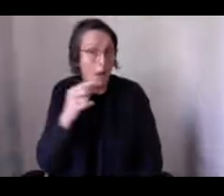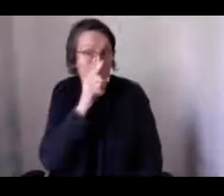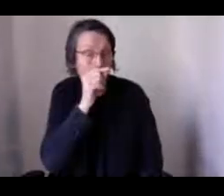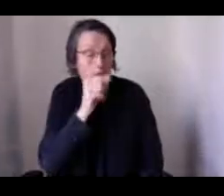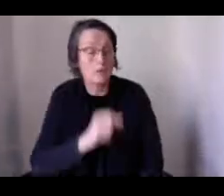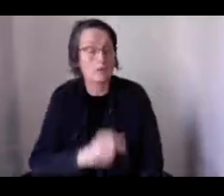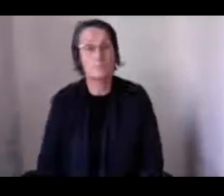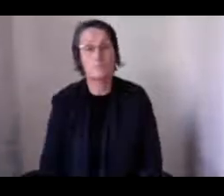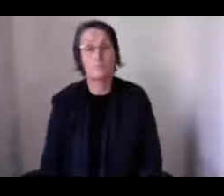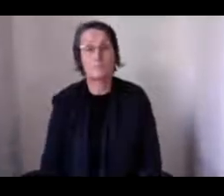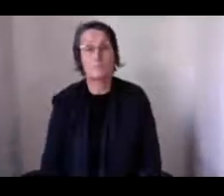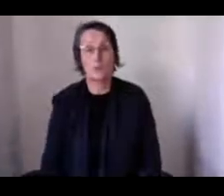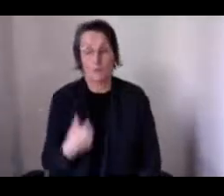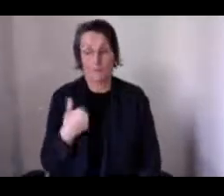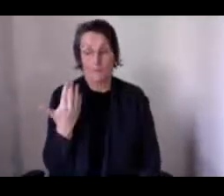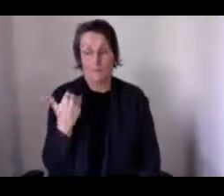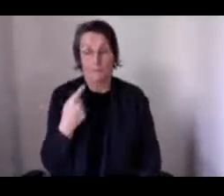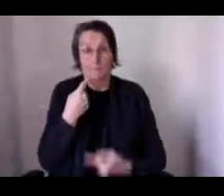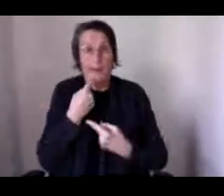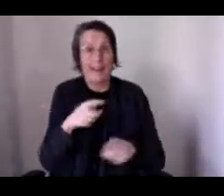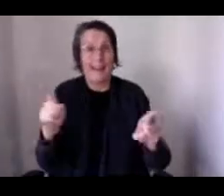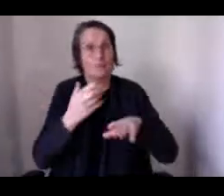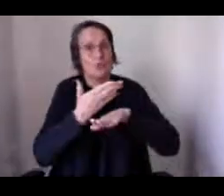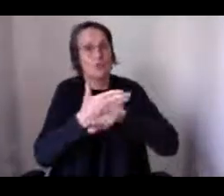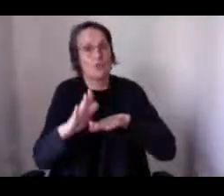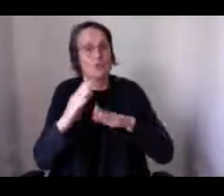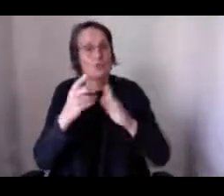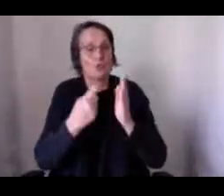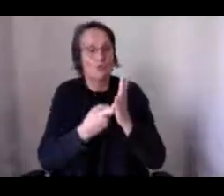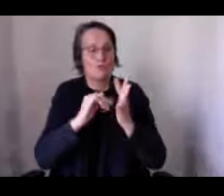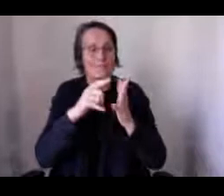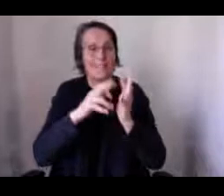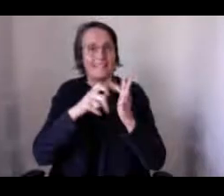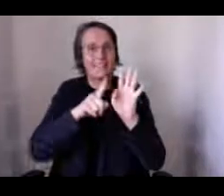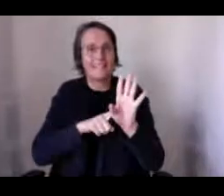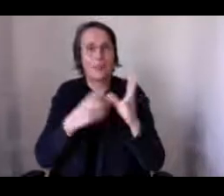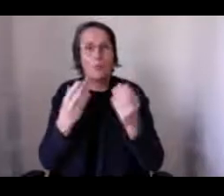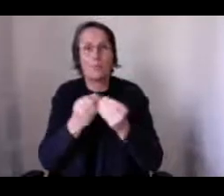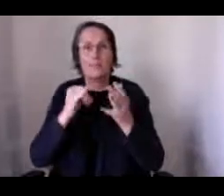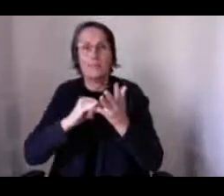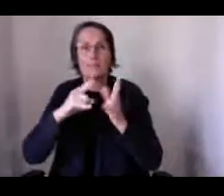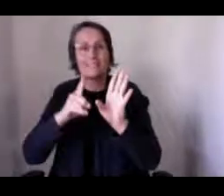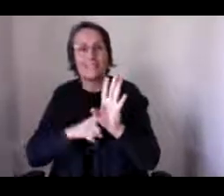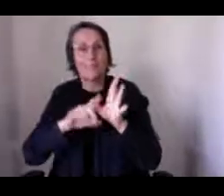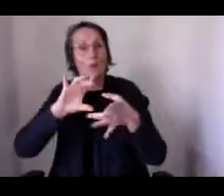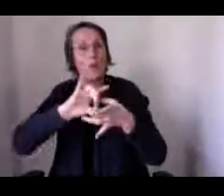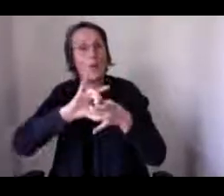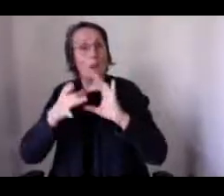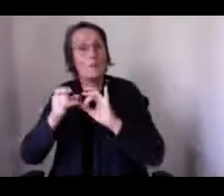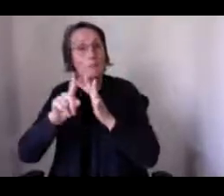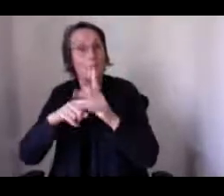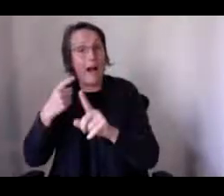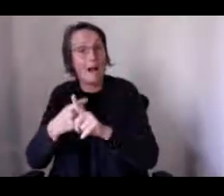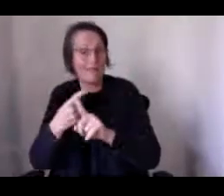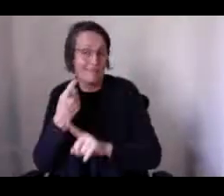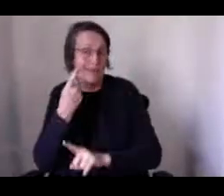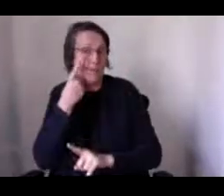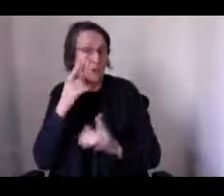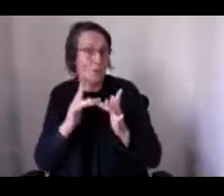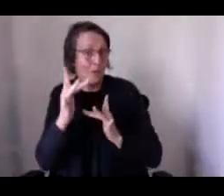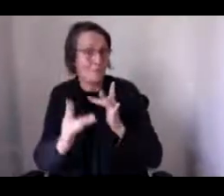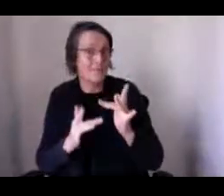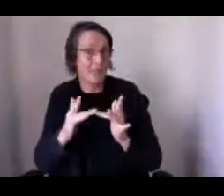We have just announced a new residency with Sydney Olympic Park that's gone up as of yesterday. You'll find it on our website.